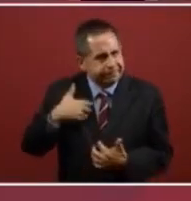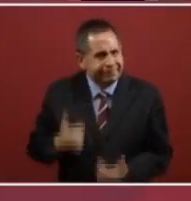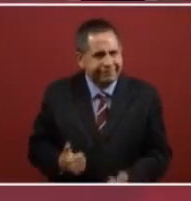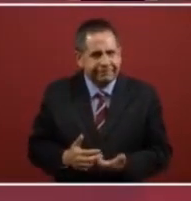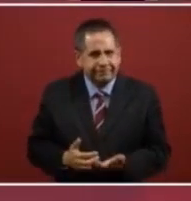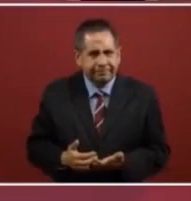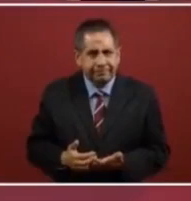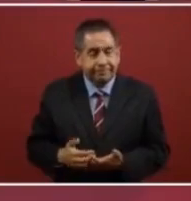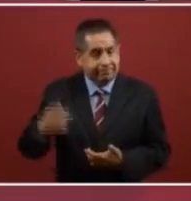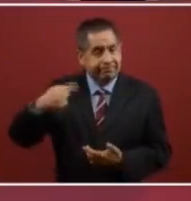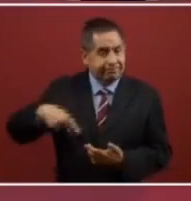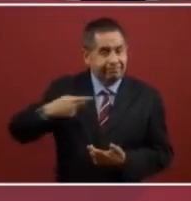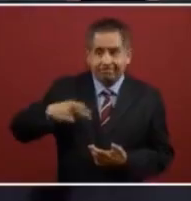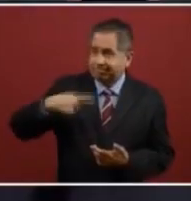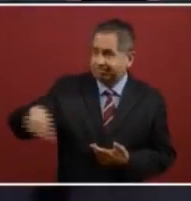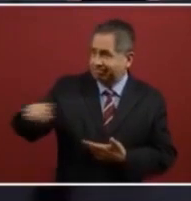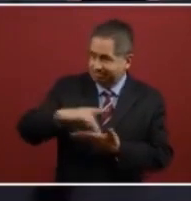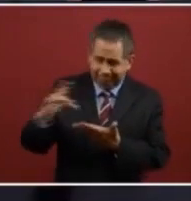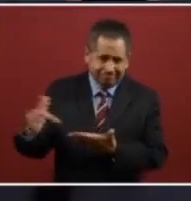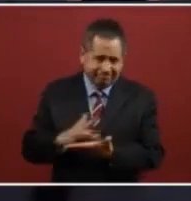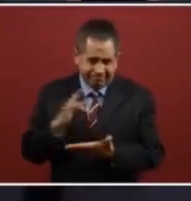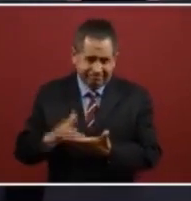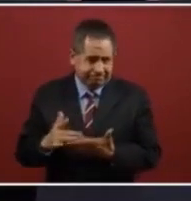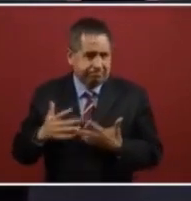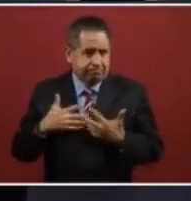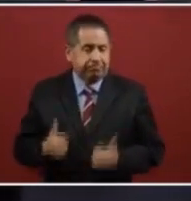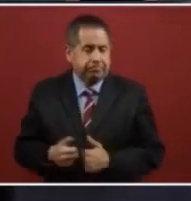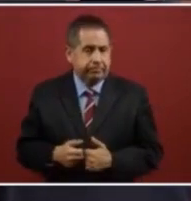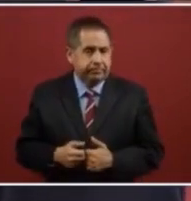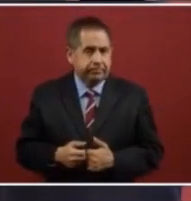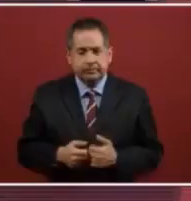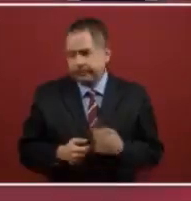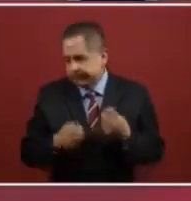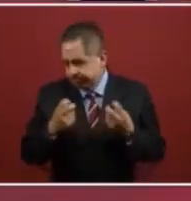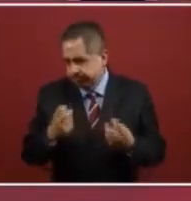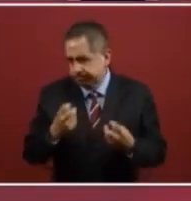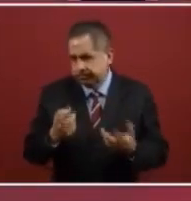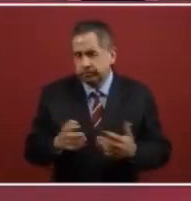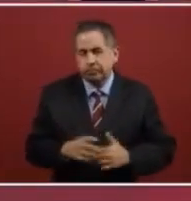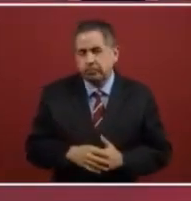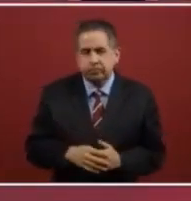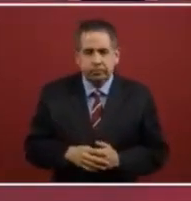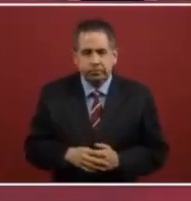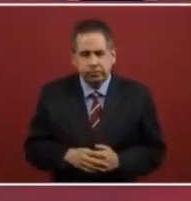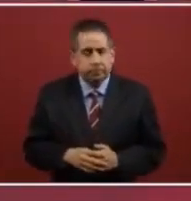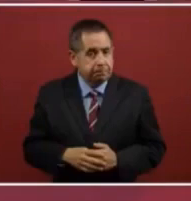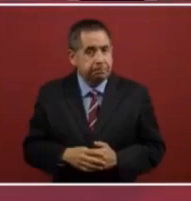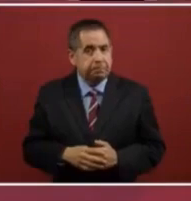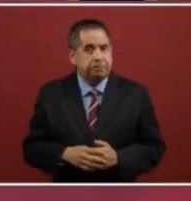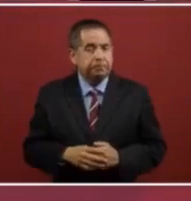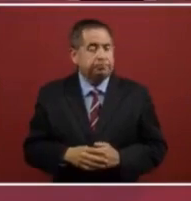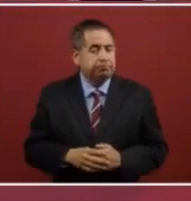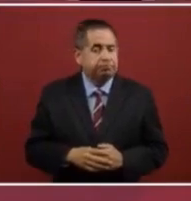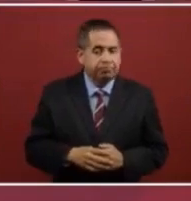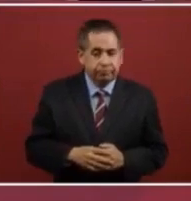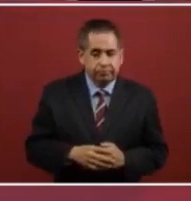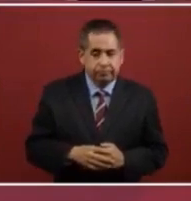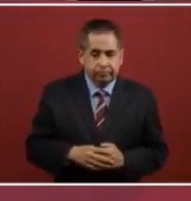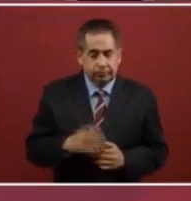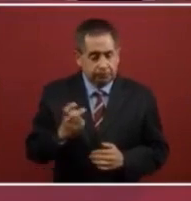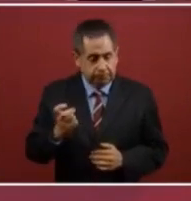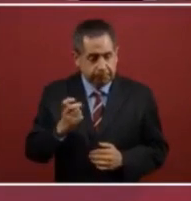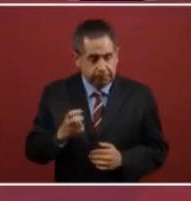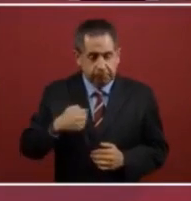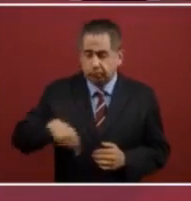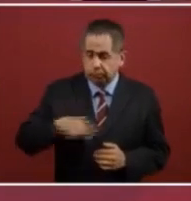la gente nos apoyó. because the people helped Por us, eso because they wouldn't buy from the thieves.